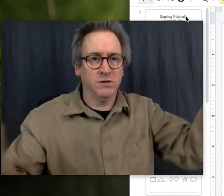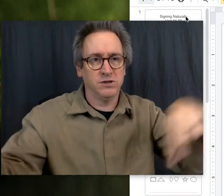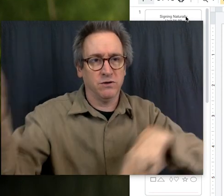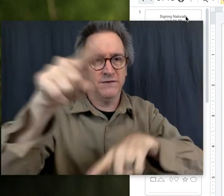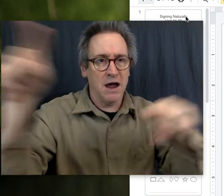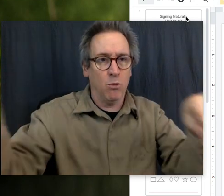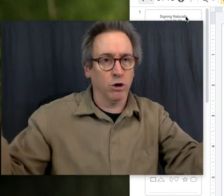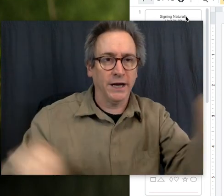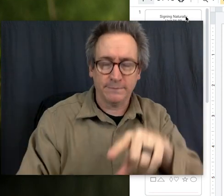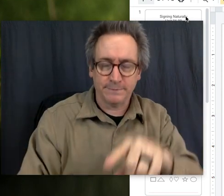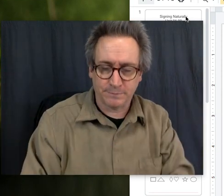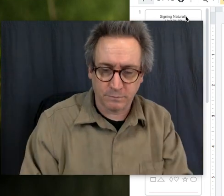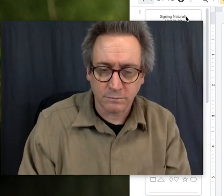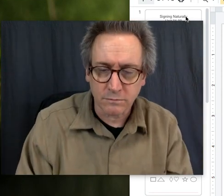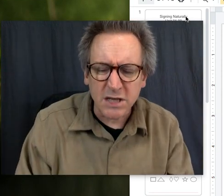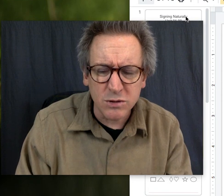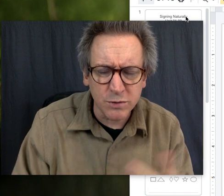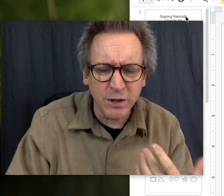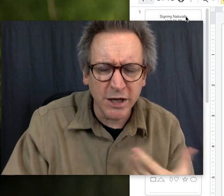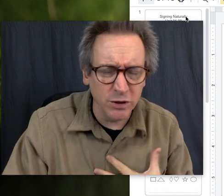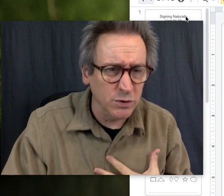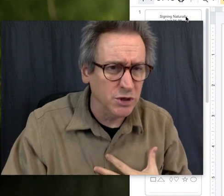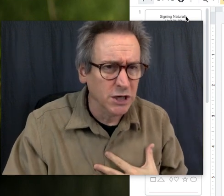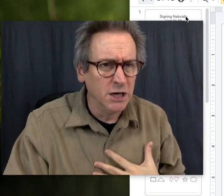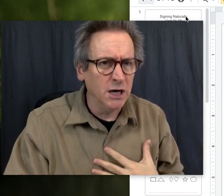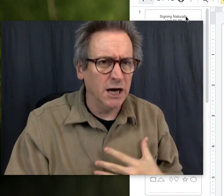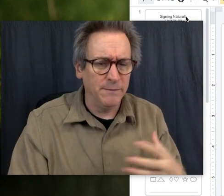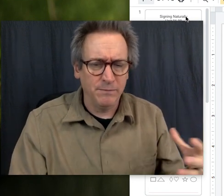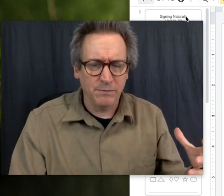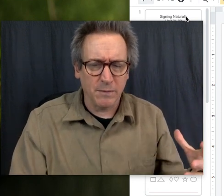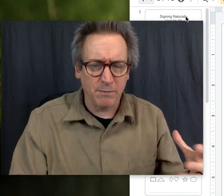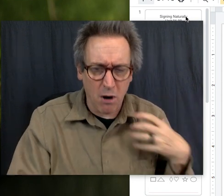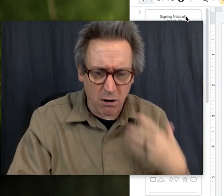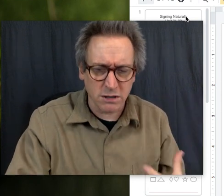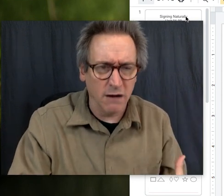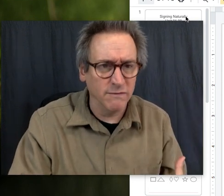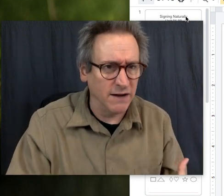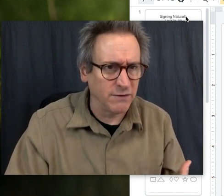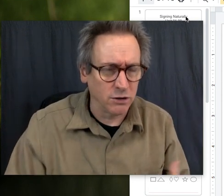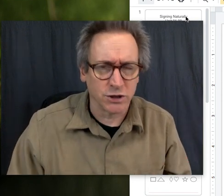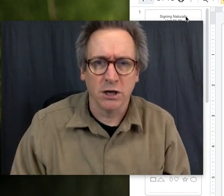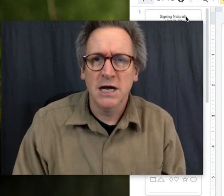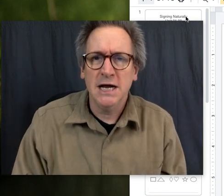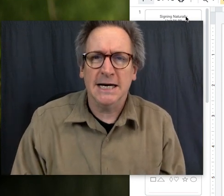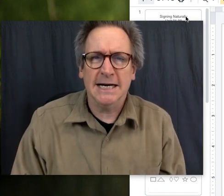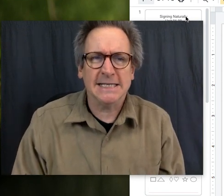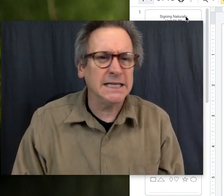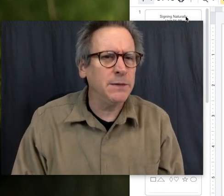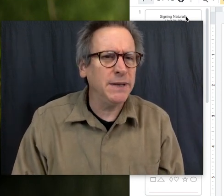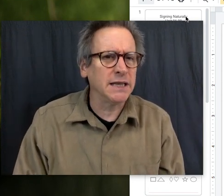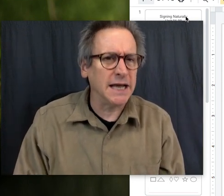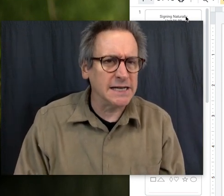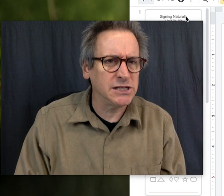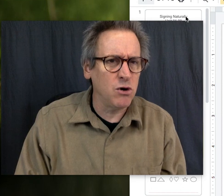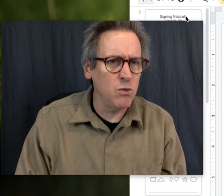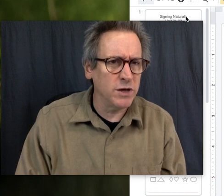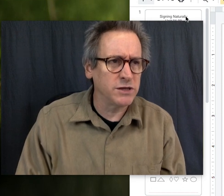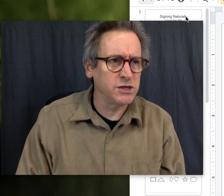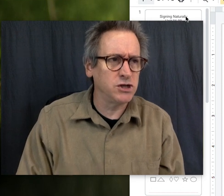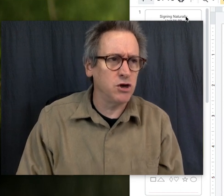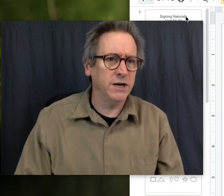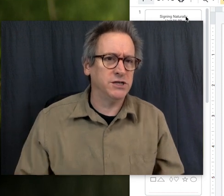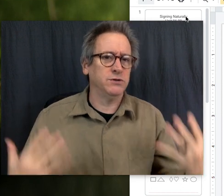that was sort of networking. So it was really huge part of deaf culture. It's a little bit less so